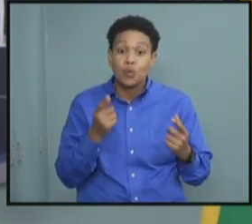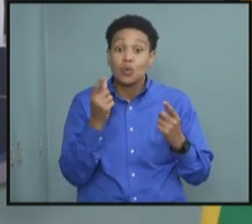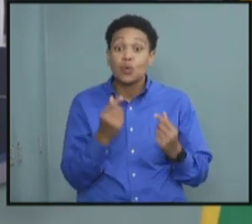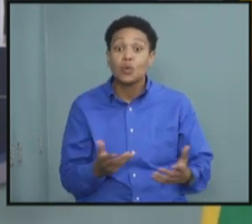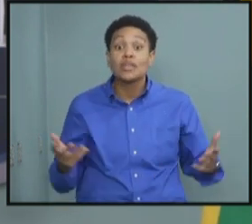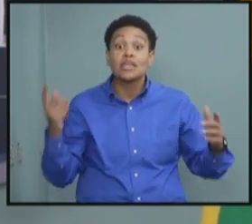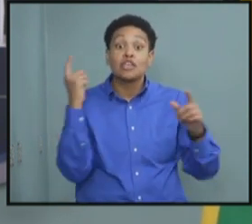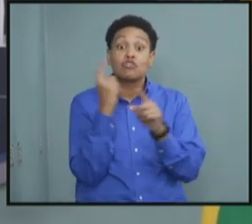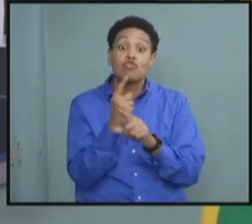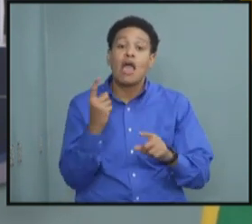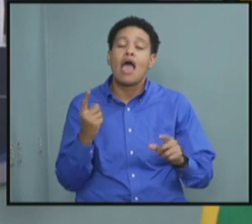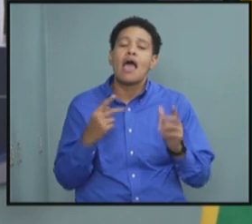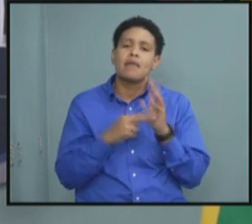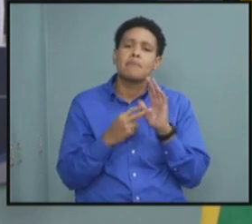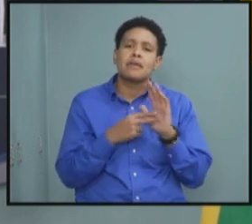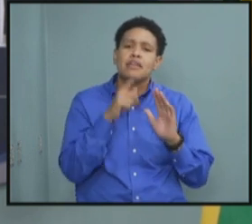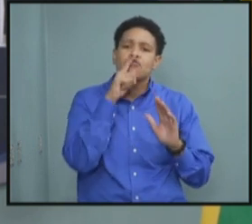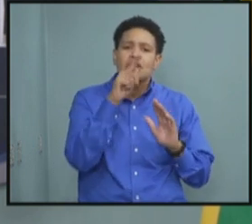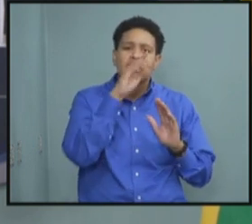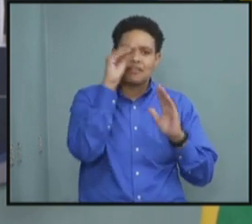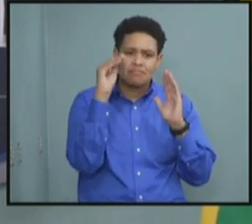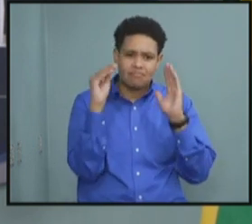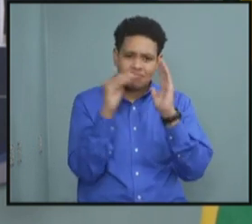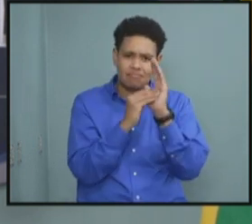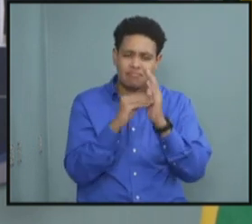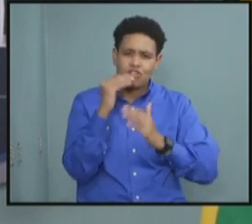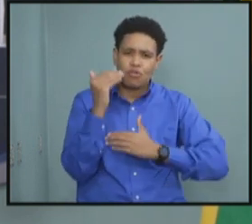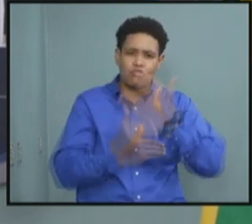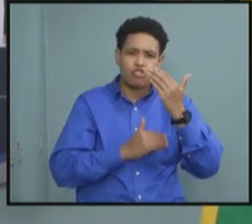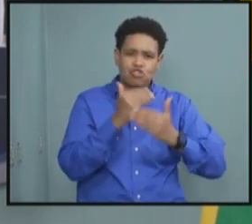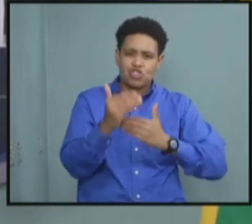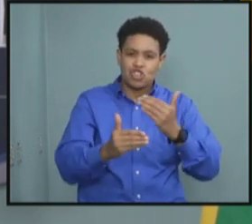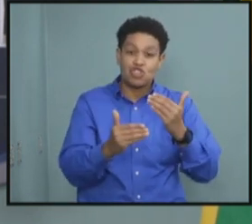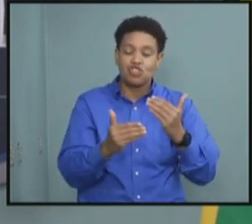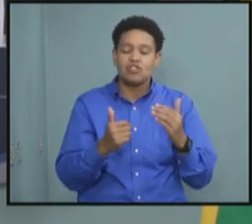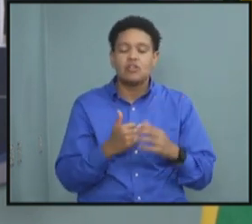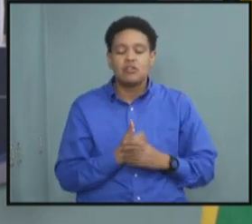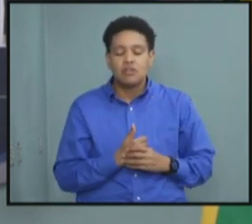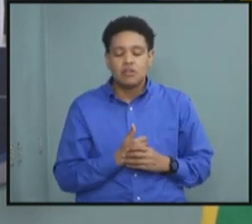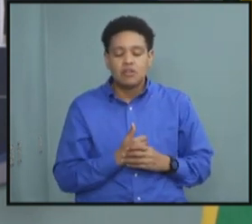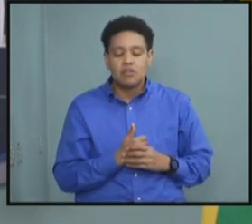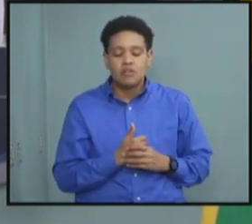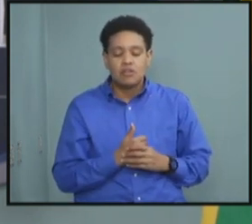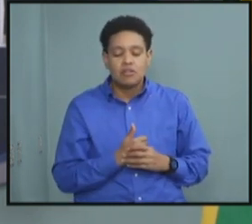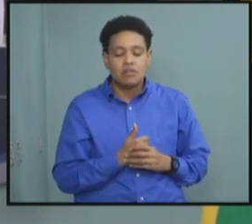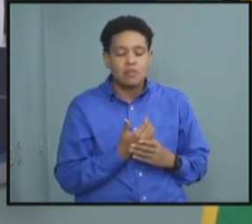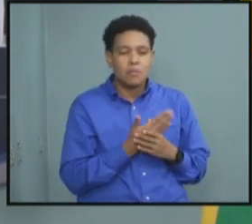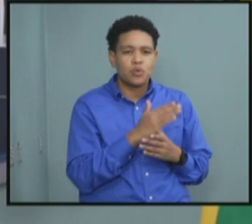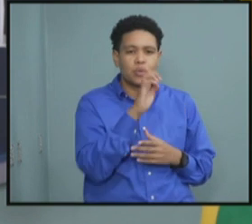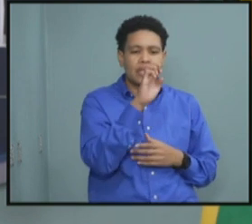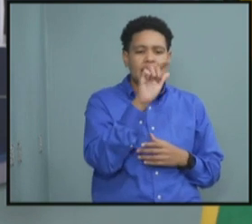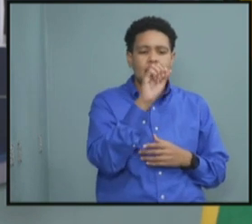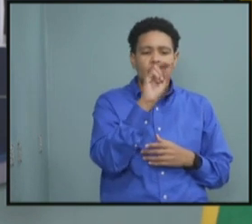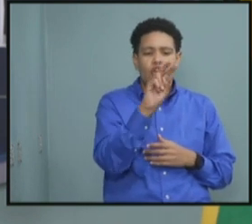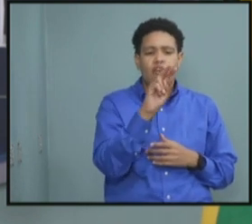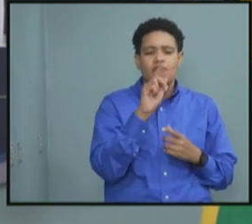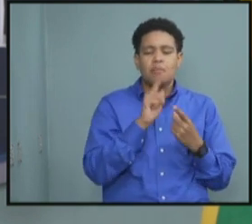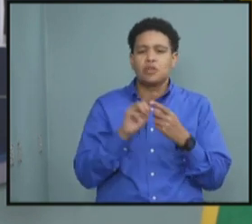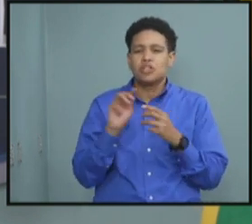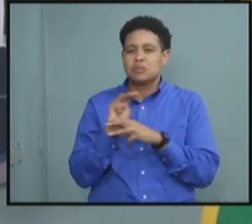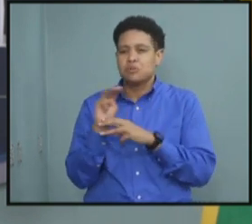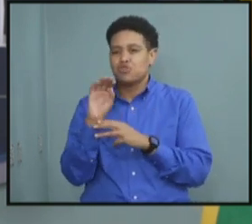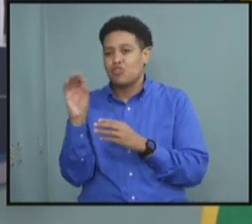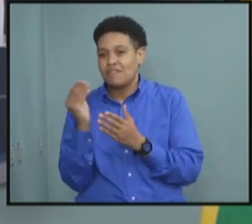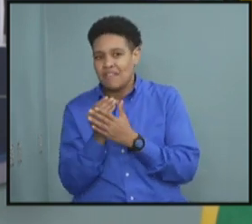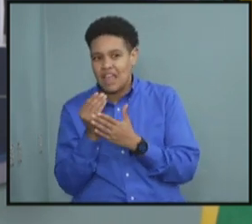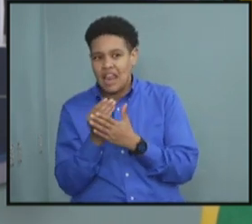right means inserting a procedure between the eGov and the Ministry of Finance, where we